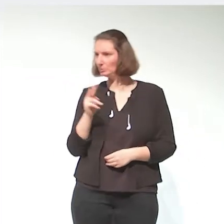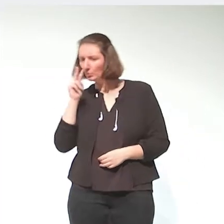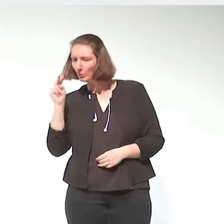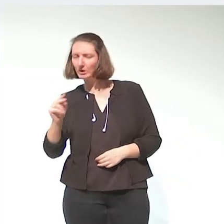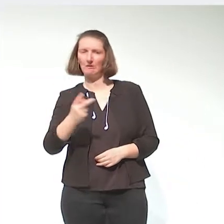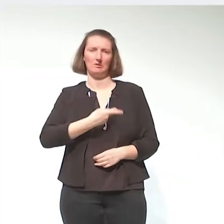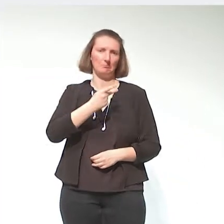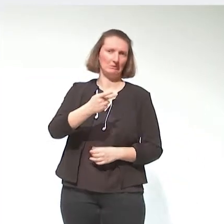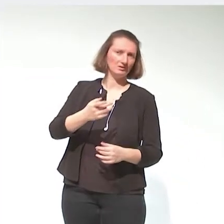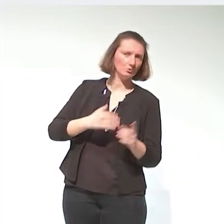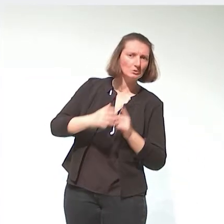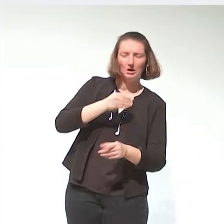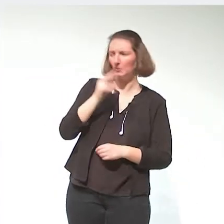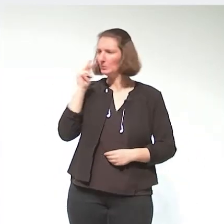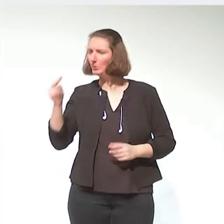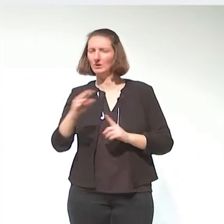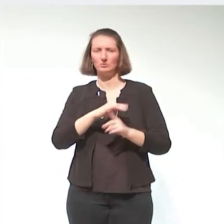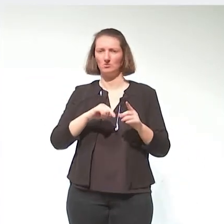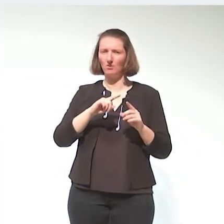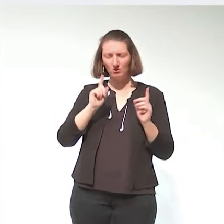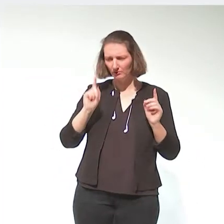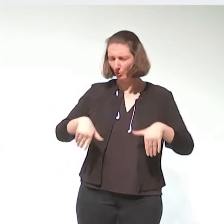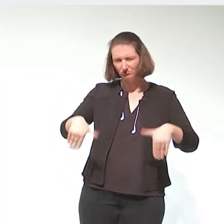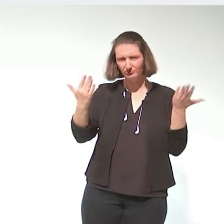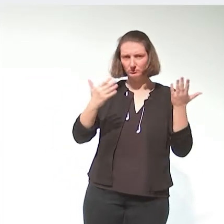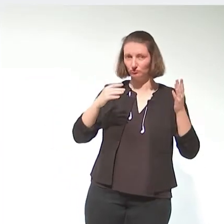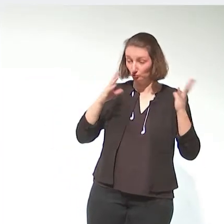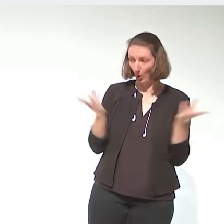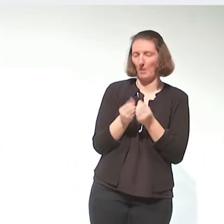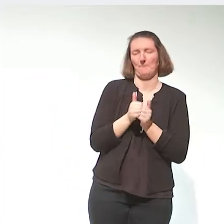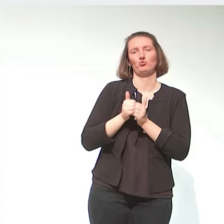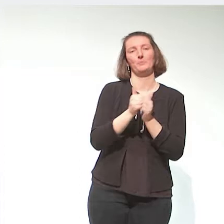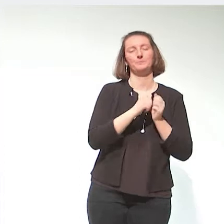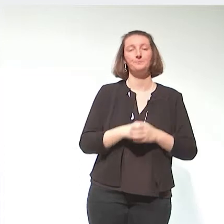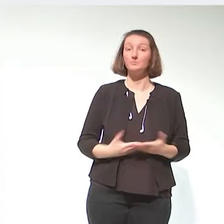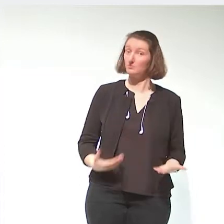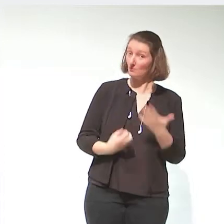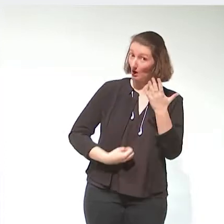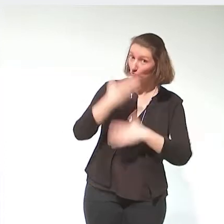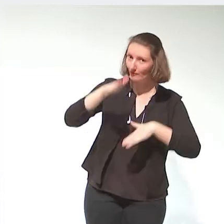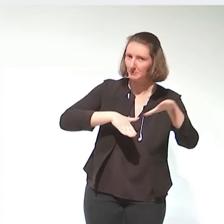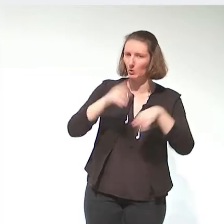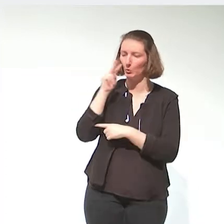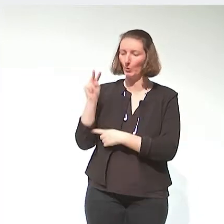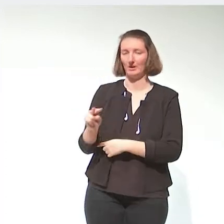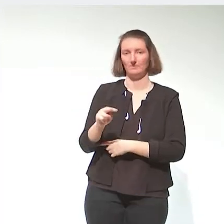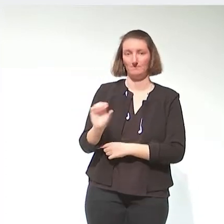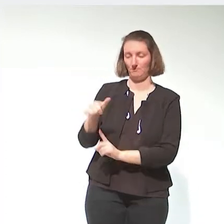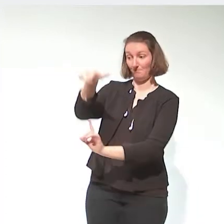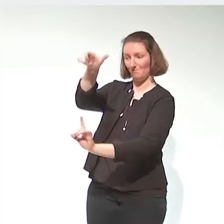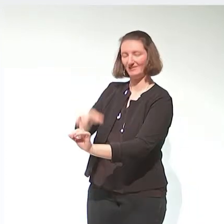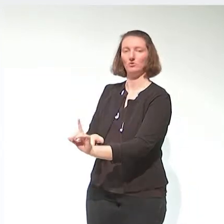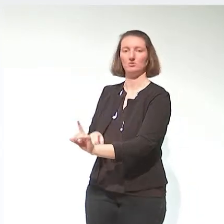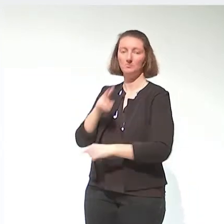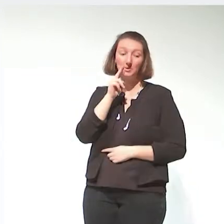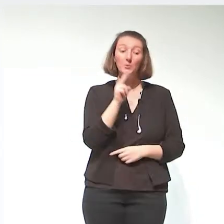sometimes artificial distinctions that we build between the health-driven approach and the medical social